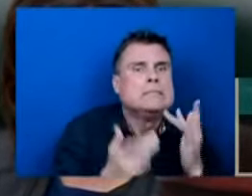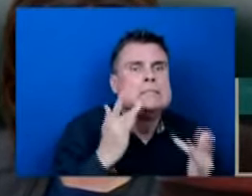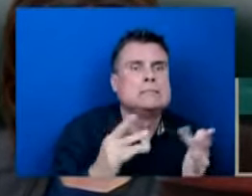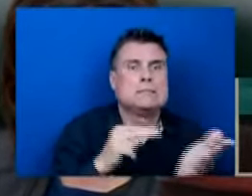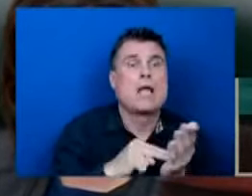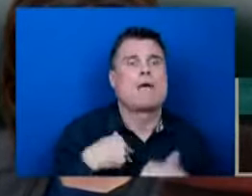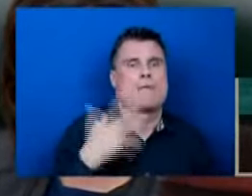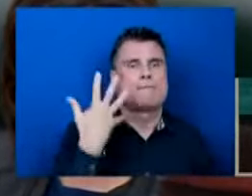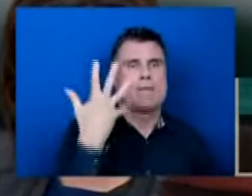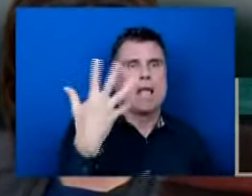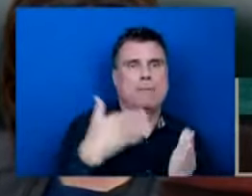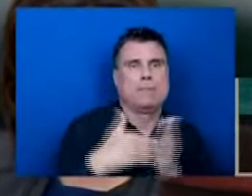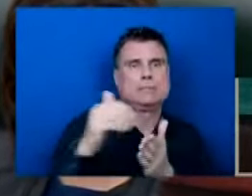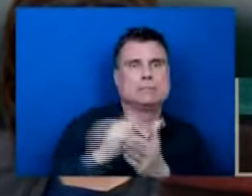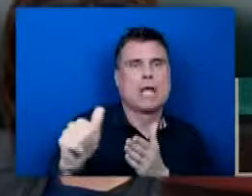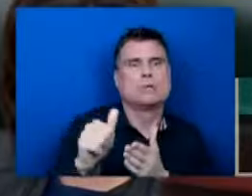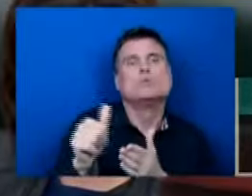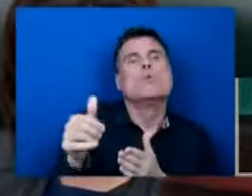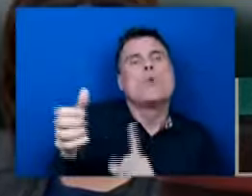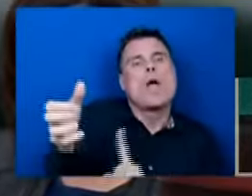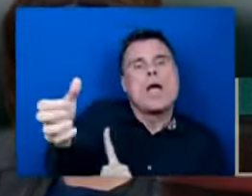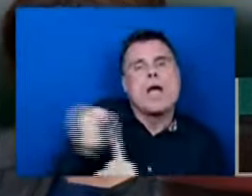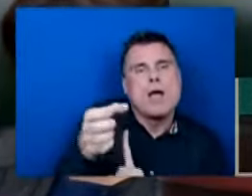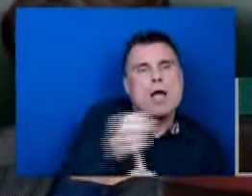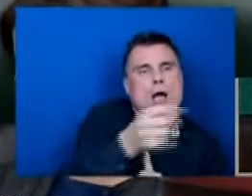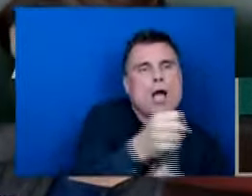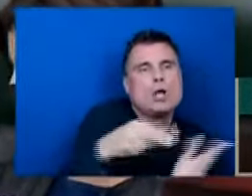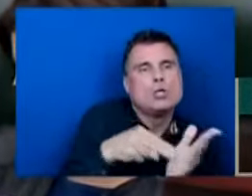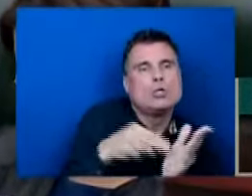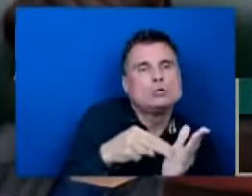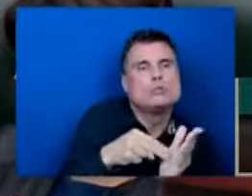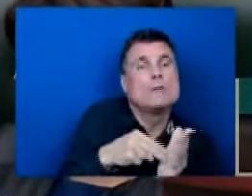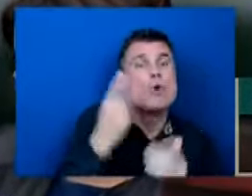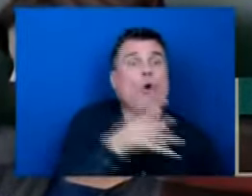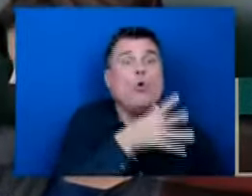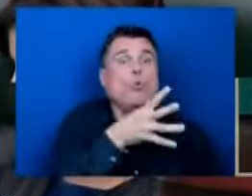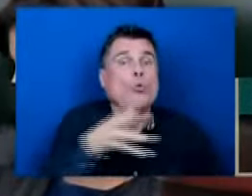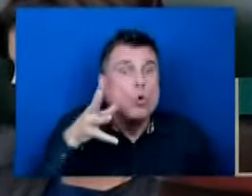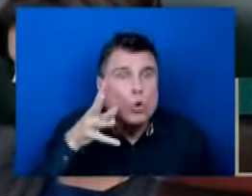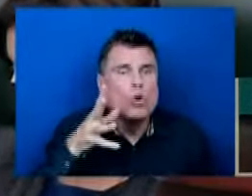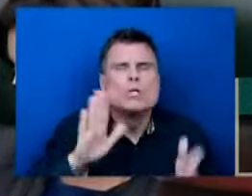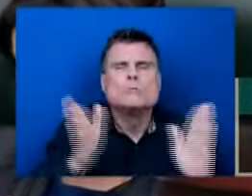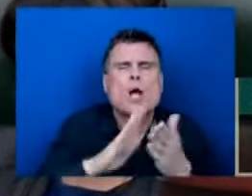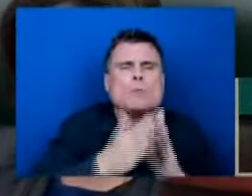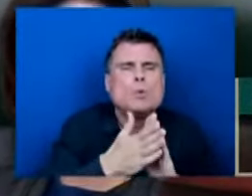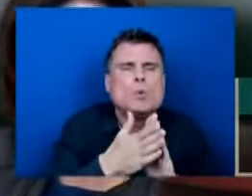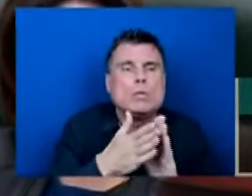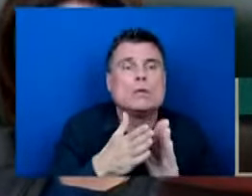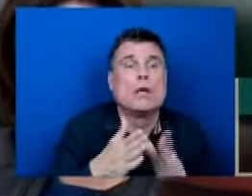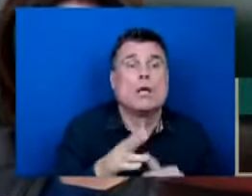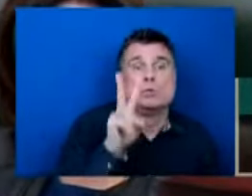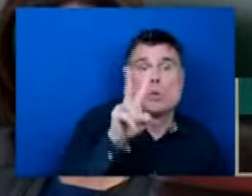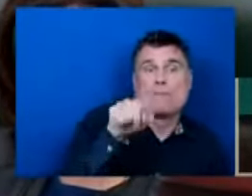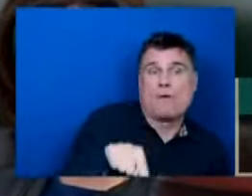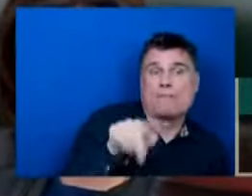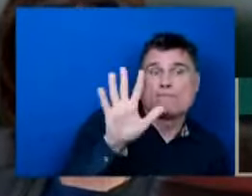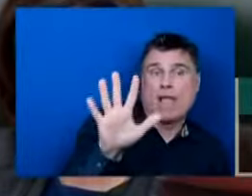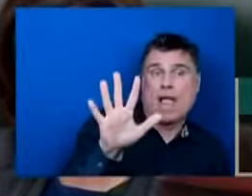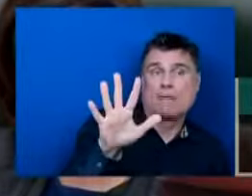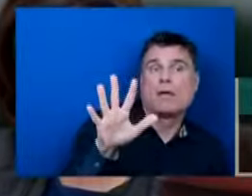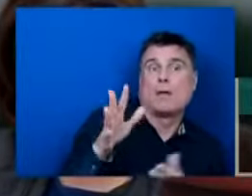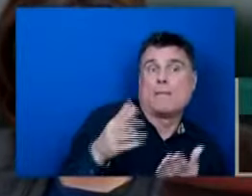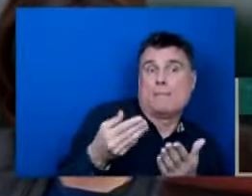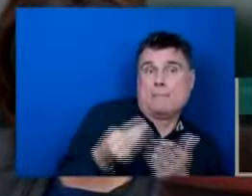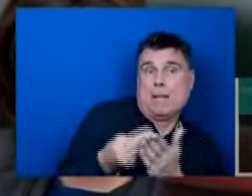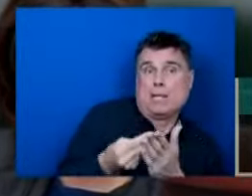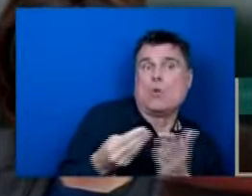and remote areas of the province, and another $2.5 million a year for relocation assistance. AHS continues